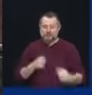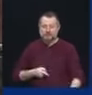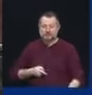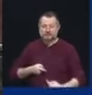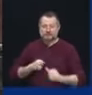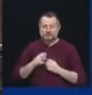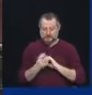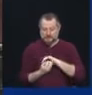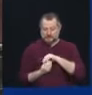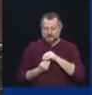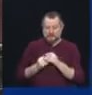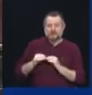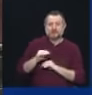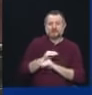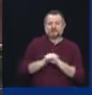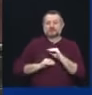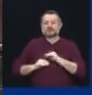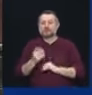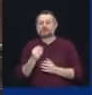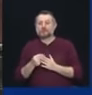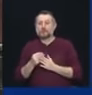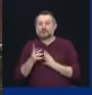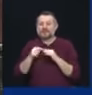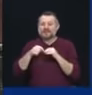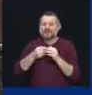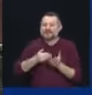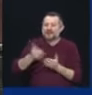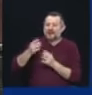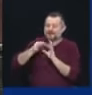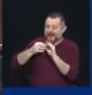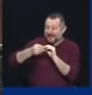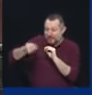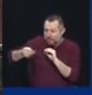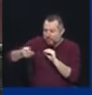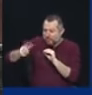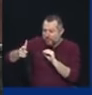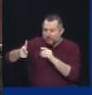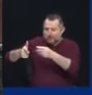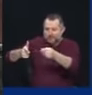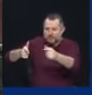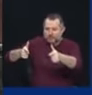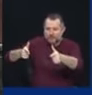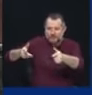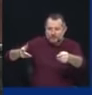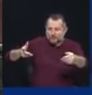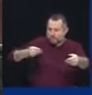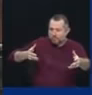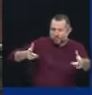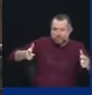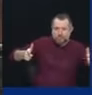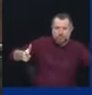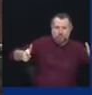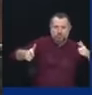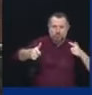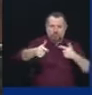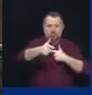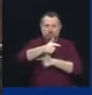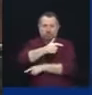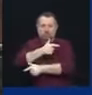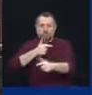supply chain problems. And their normal purchasers for their product